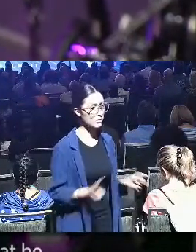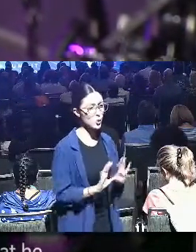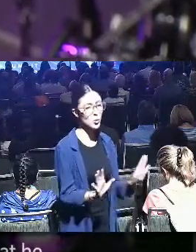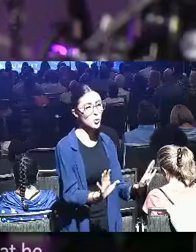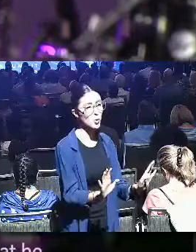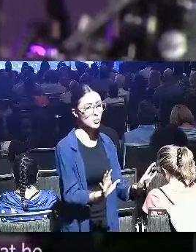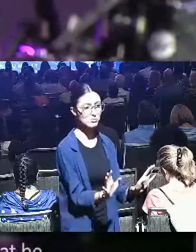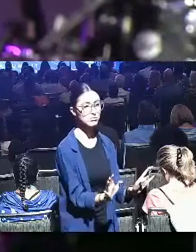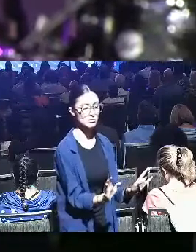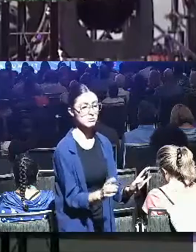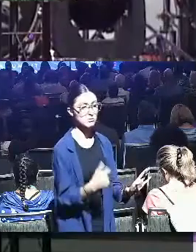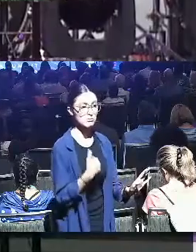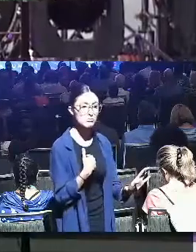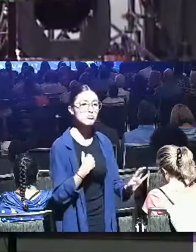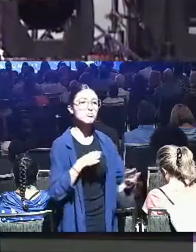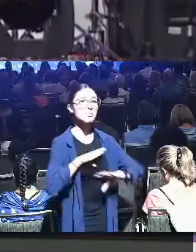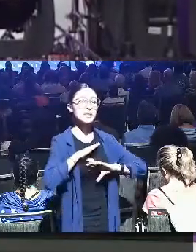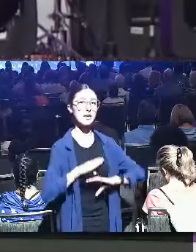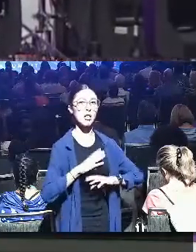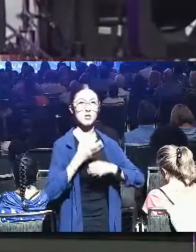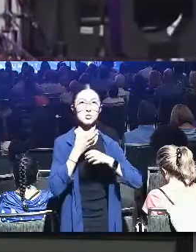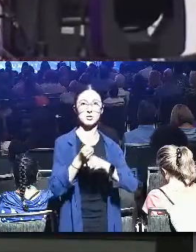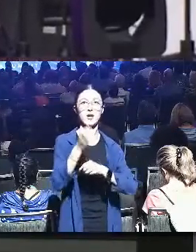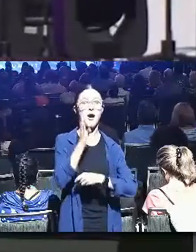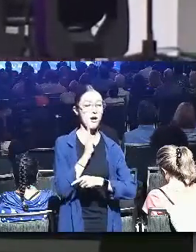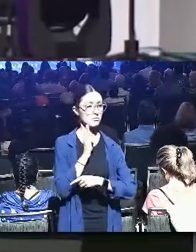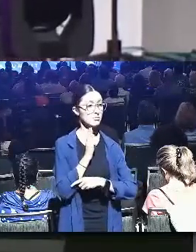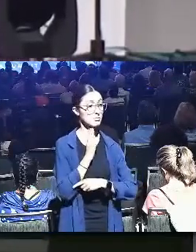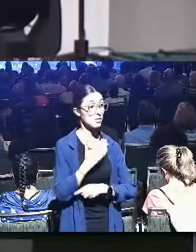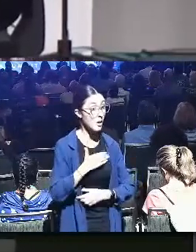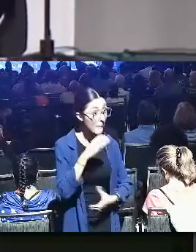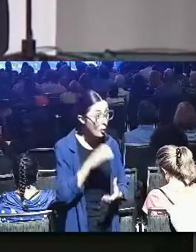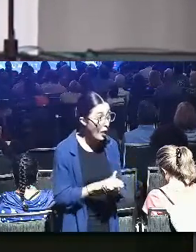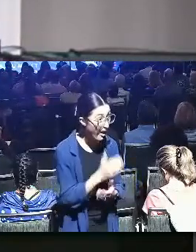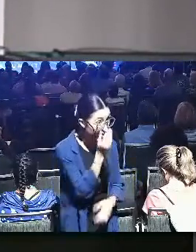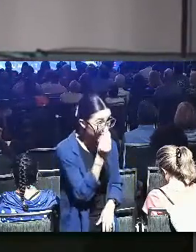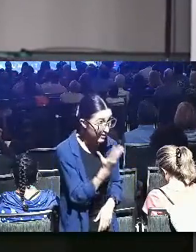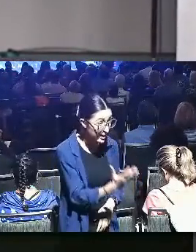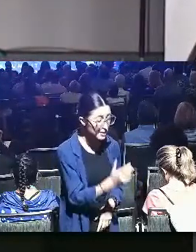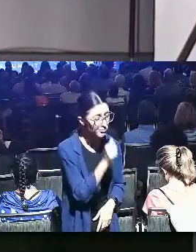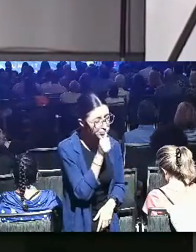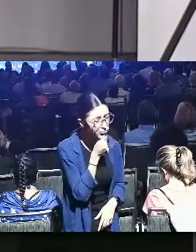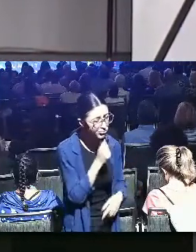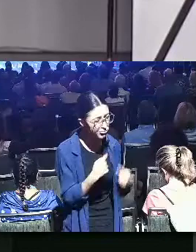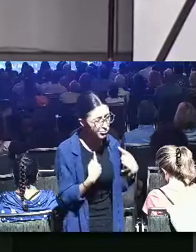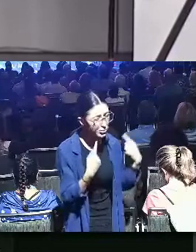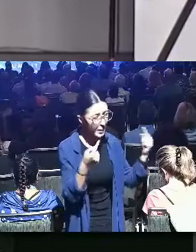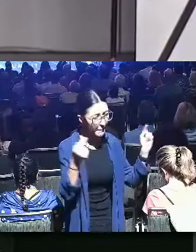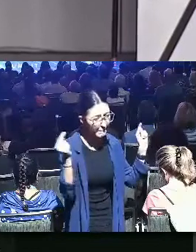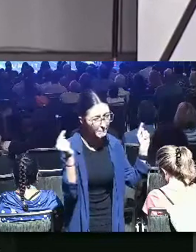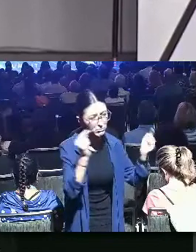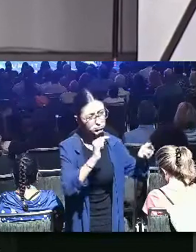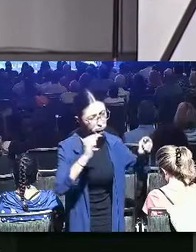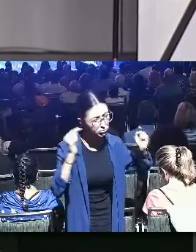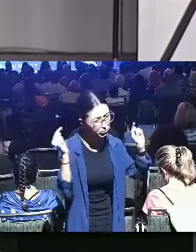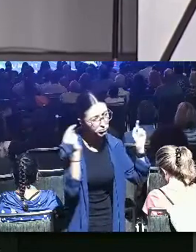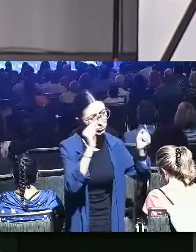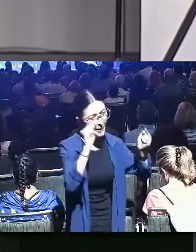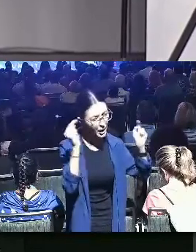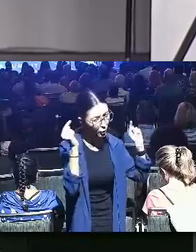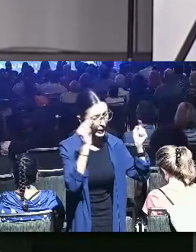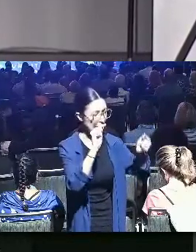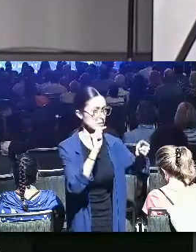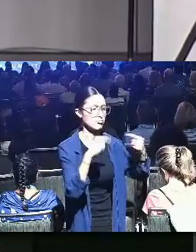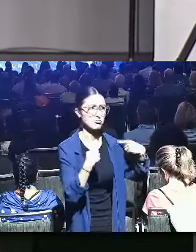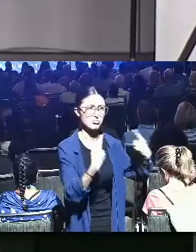My wife has suffered from debilitating migraines for 25 years. This has been the chaos of our lives. And without